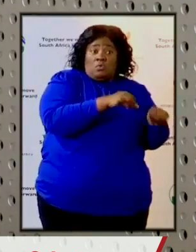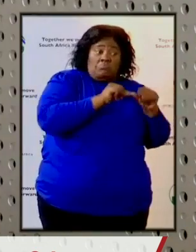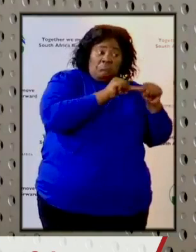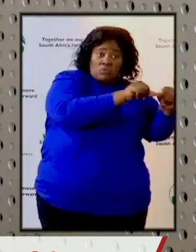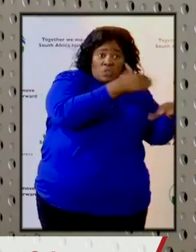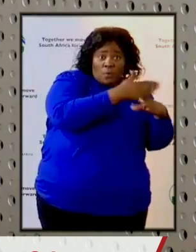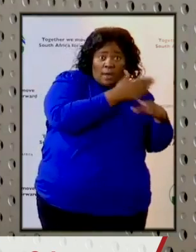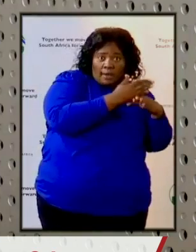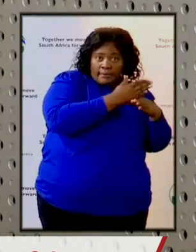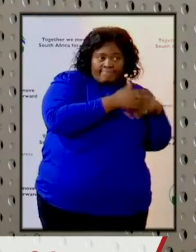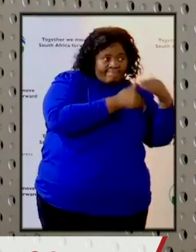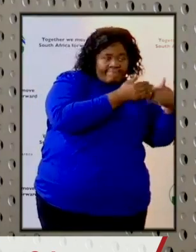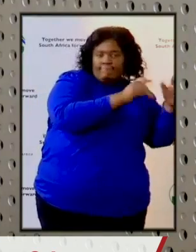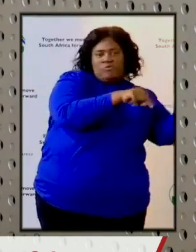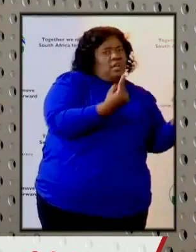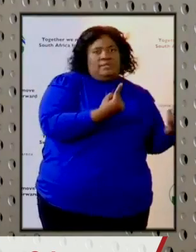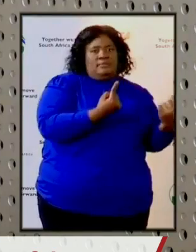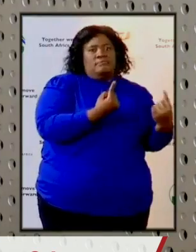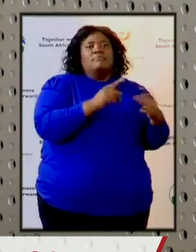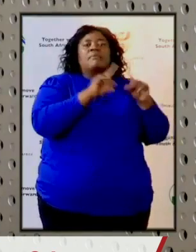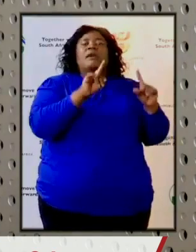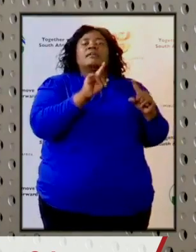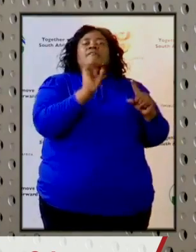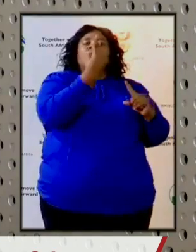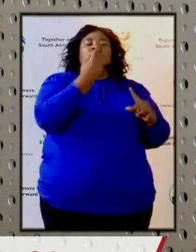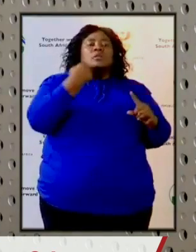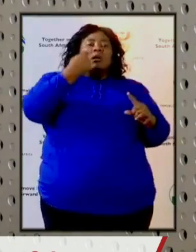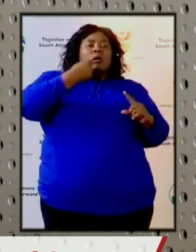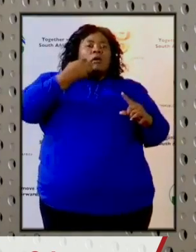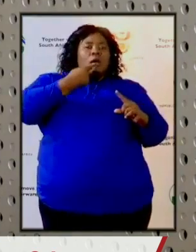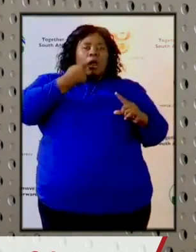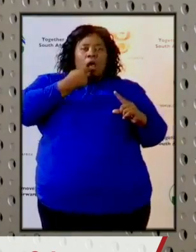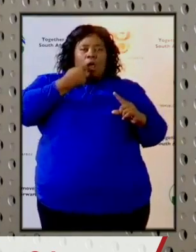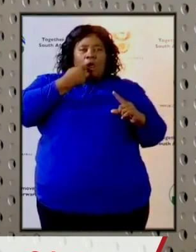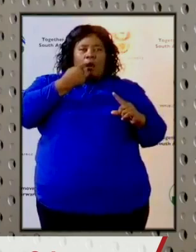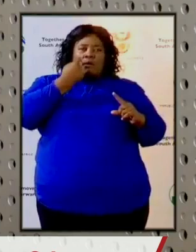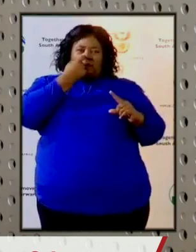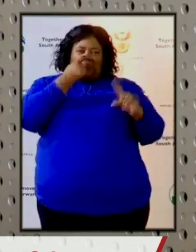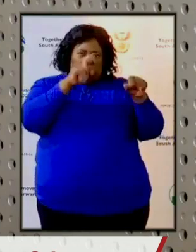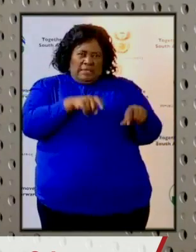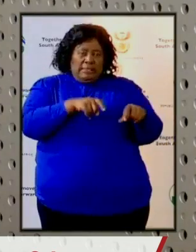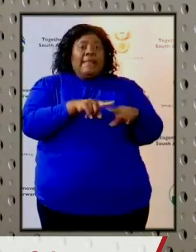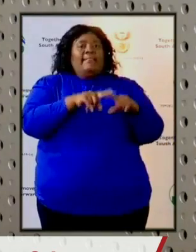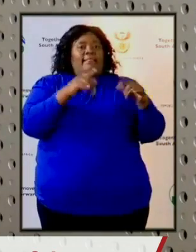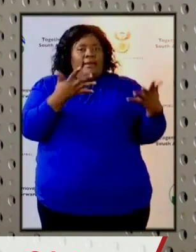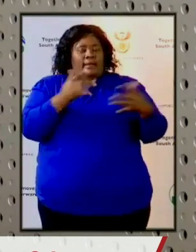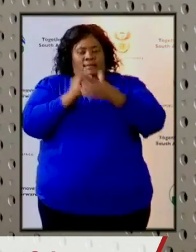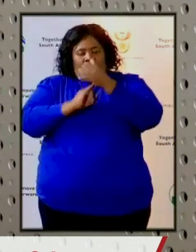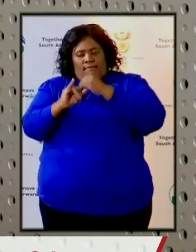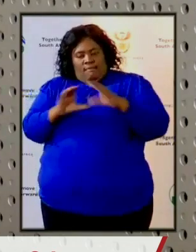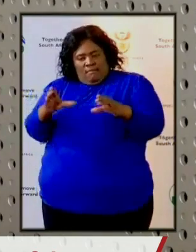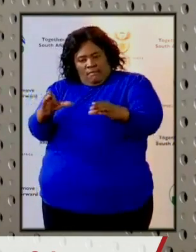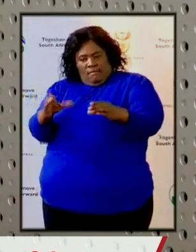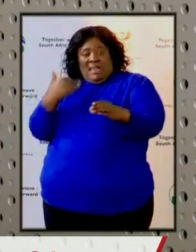continue working, but they must be tested and then quarantined. And if the test comes